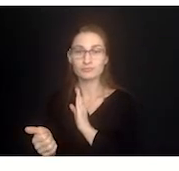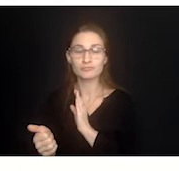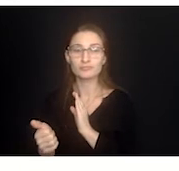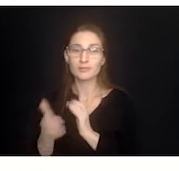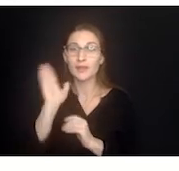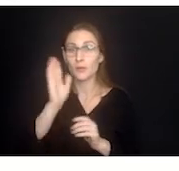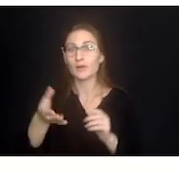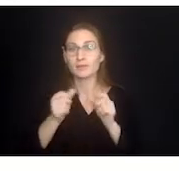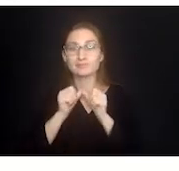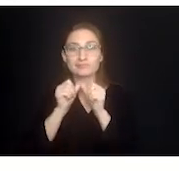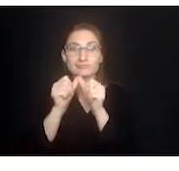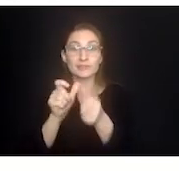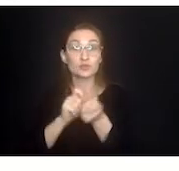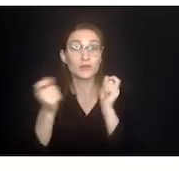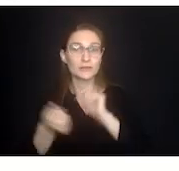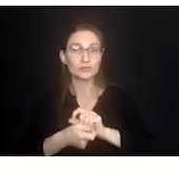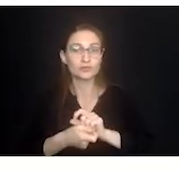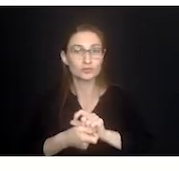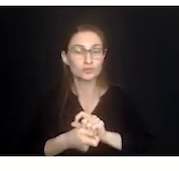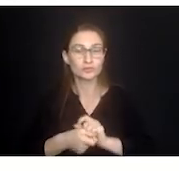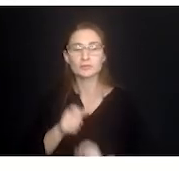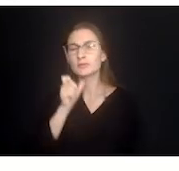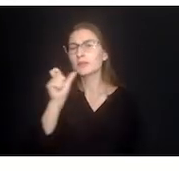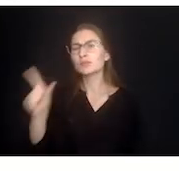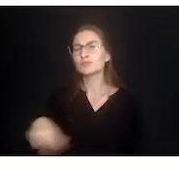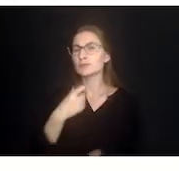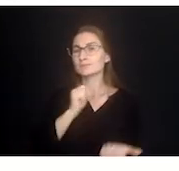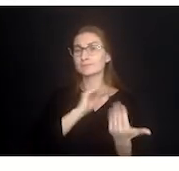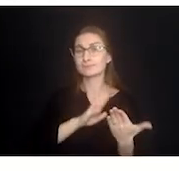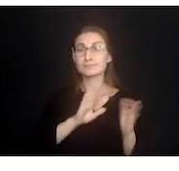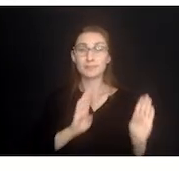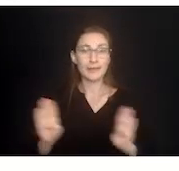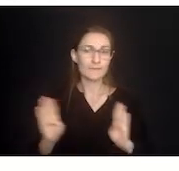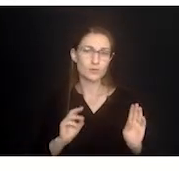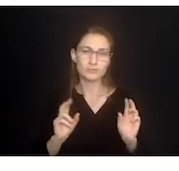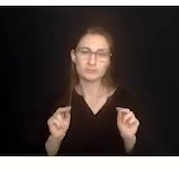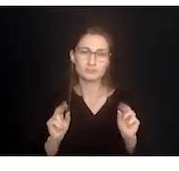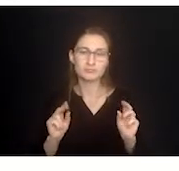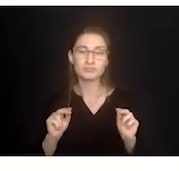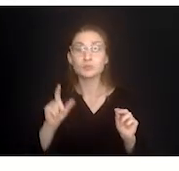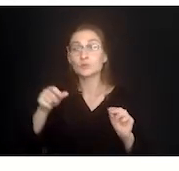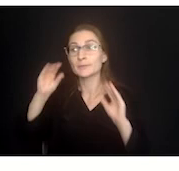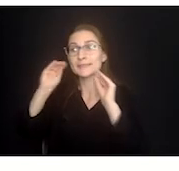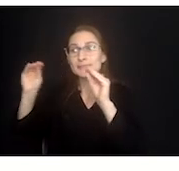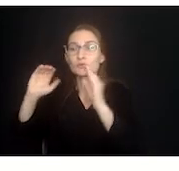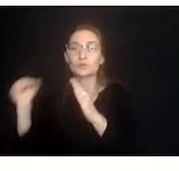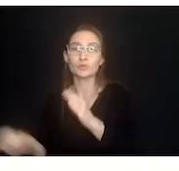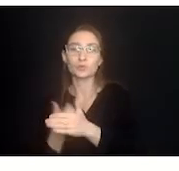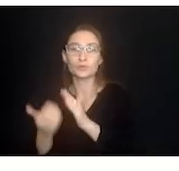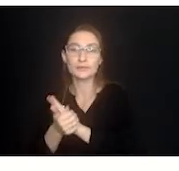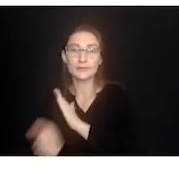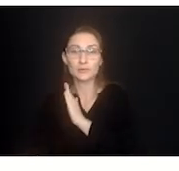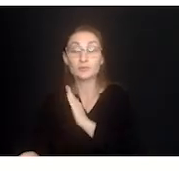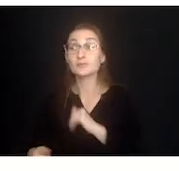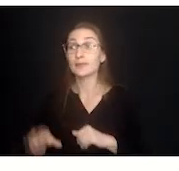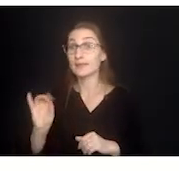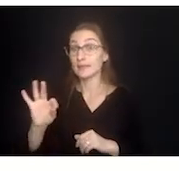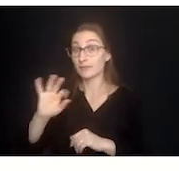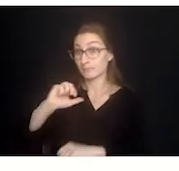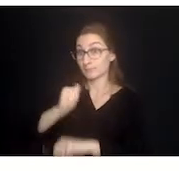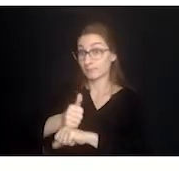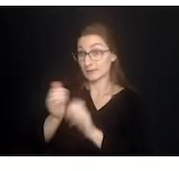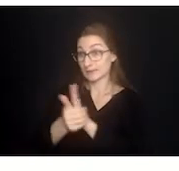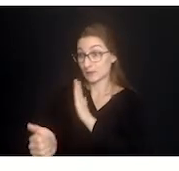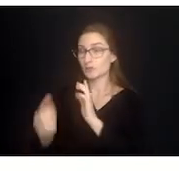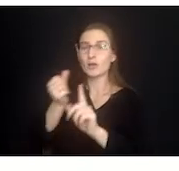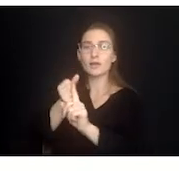it's constantly changing. Because a positive behavior support plan is not just about addressing challenging behavior. It's about teaching